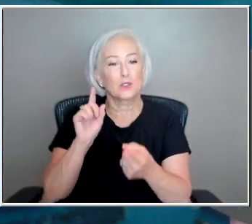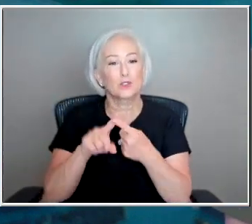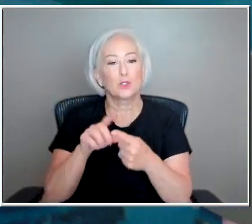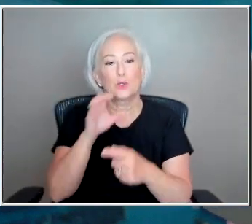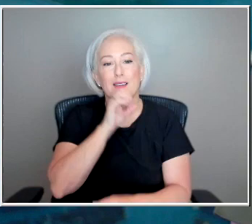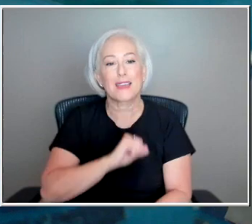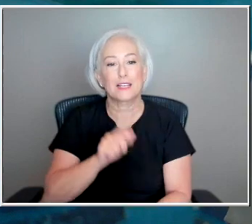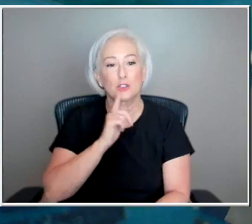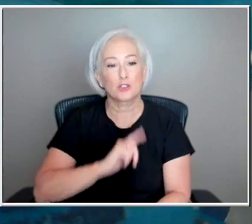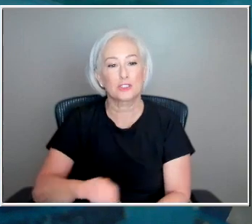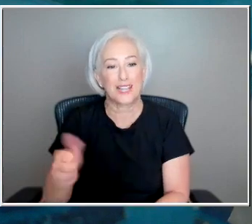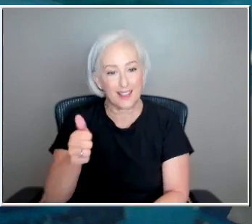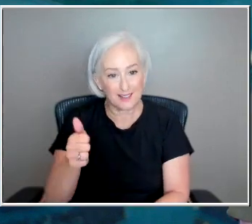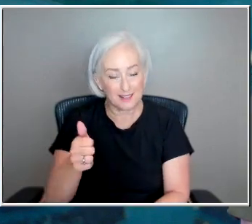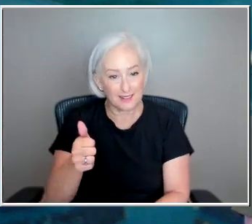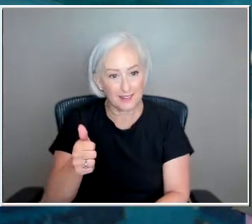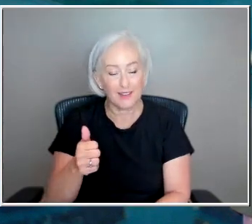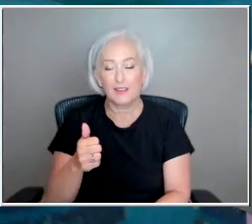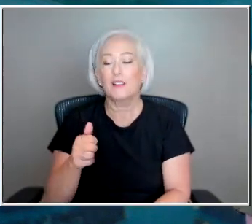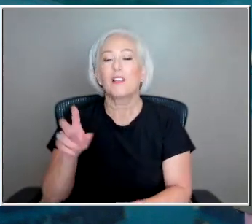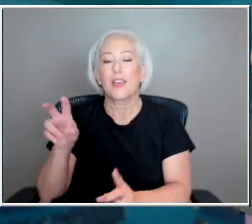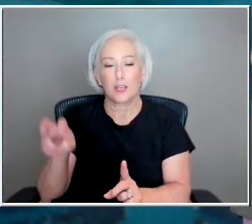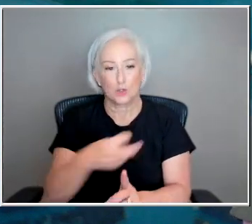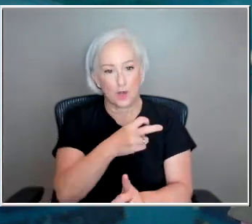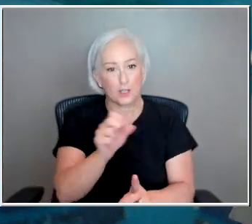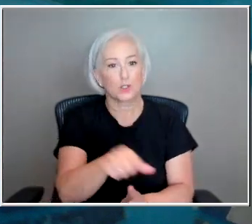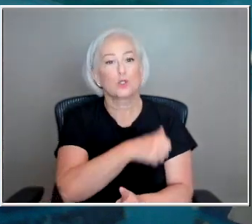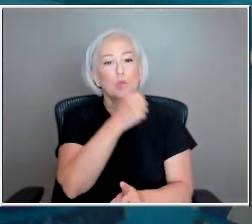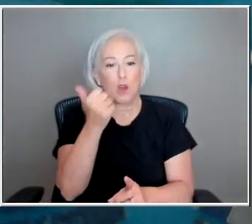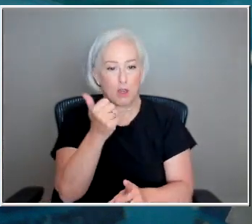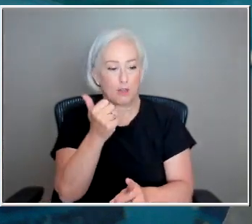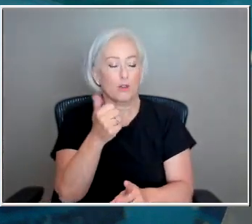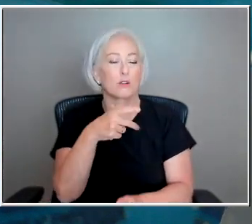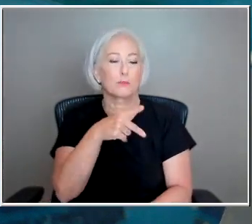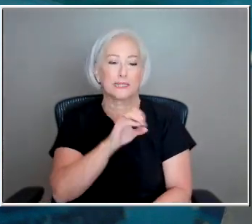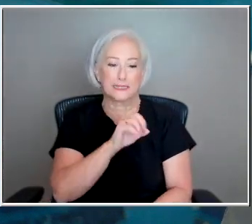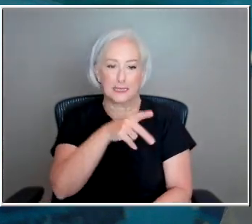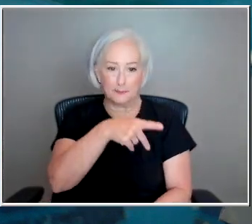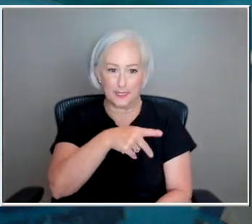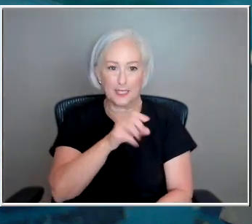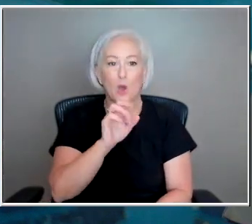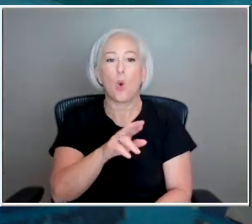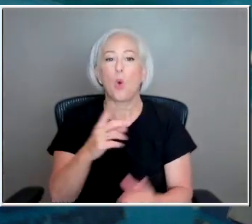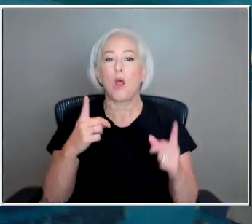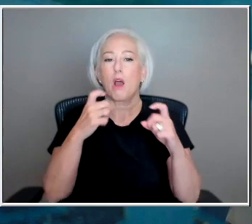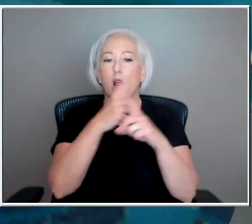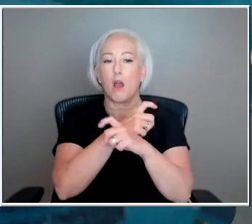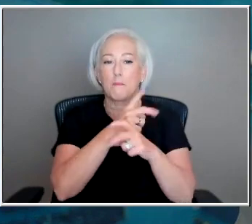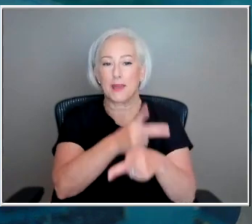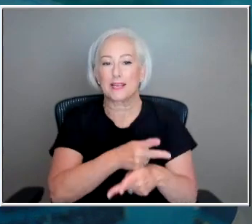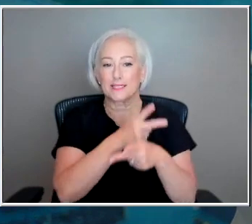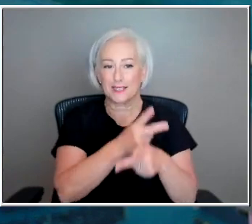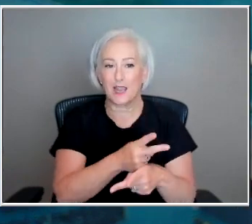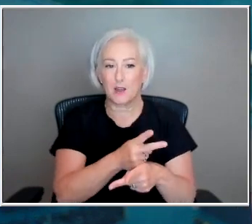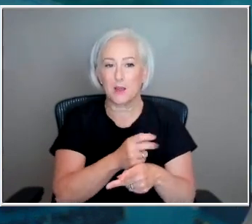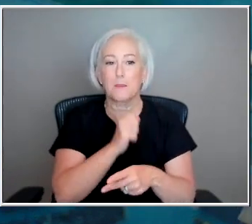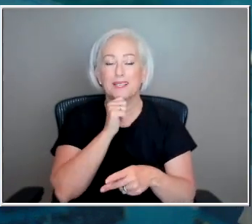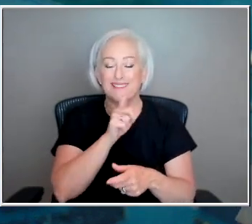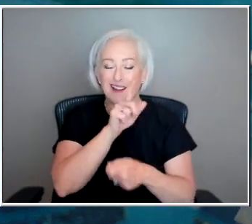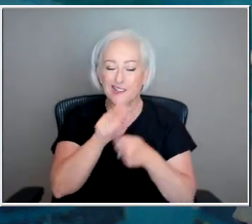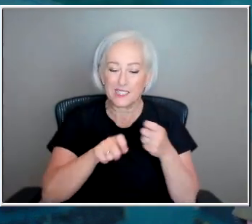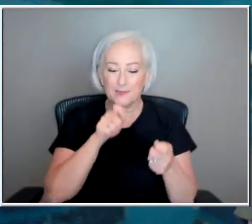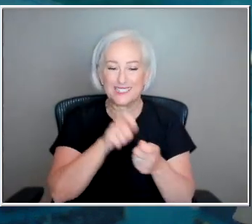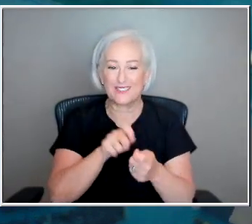be any primary care, but there are like complex care clinics for pediatric patients, but they're not like NICU specific. And we have